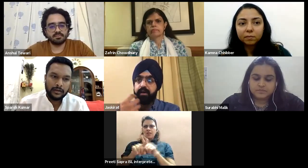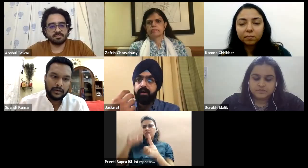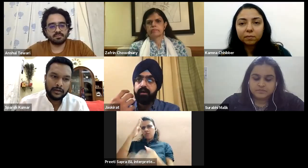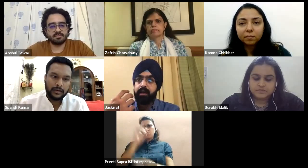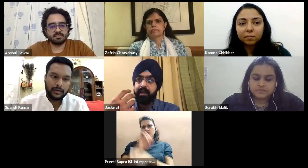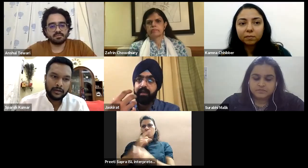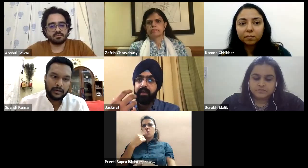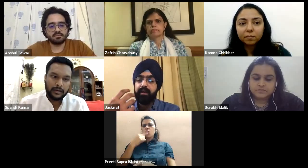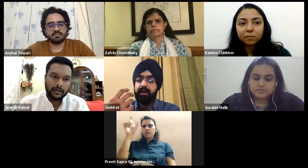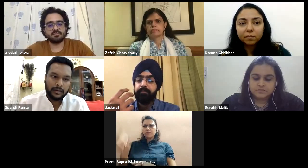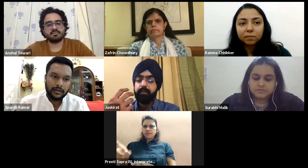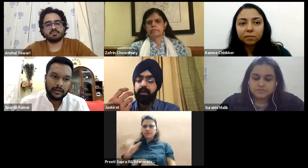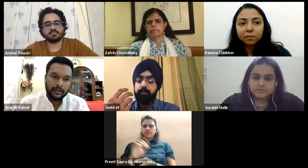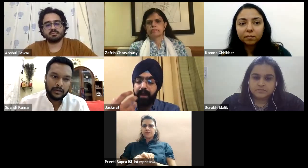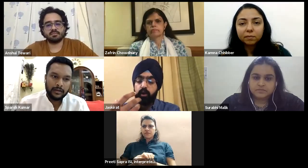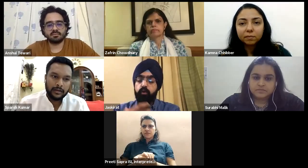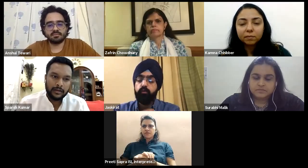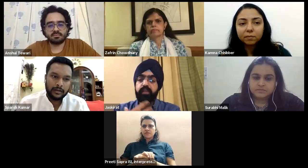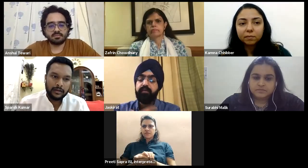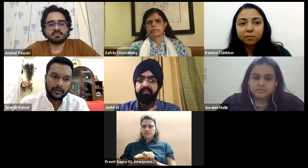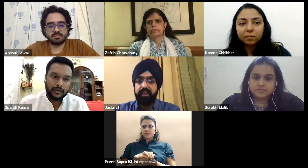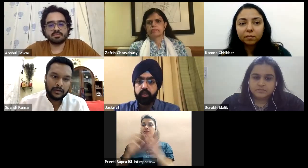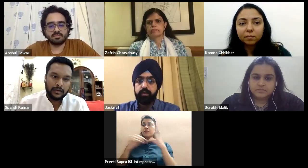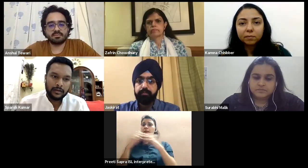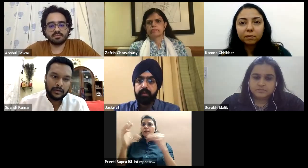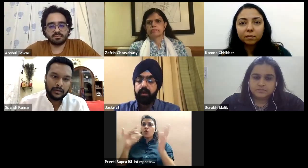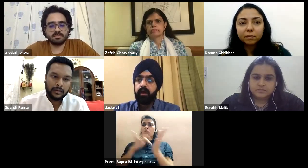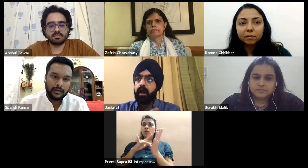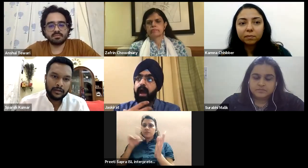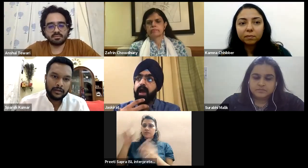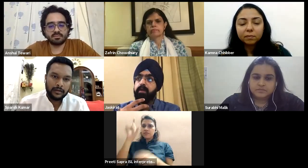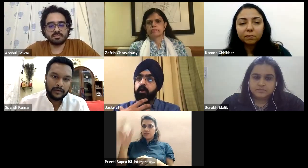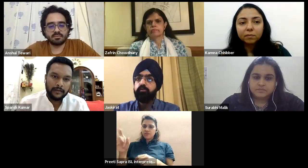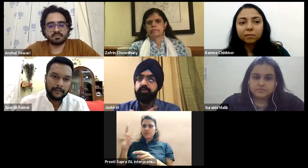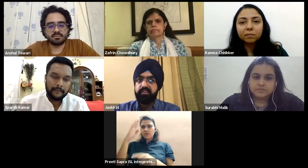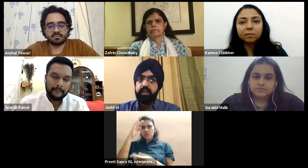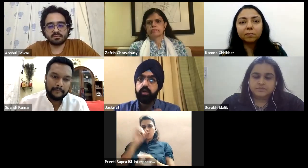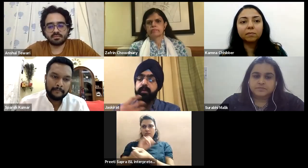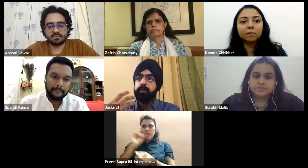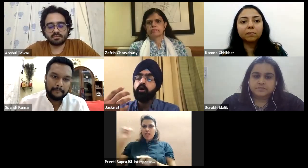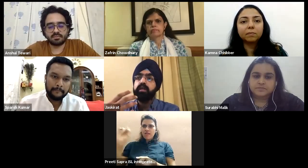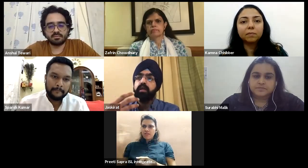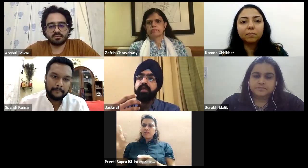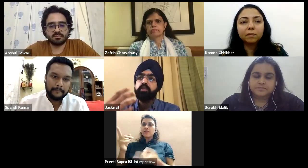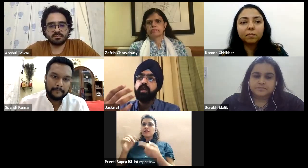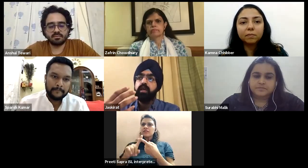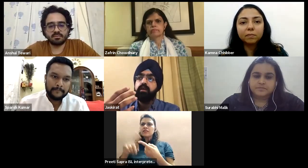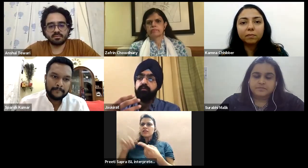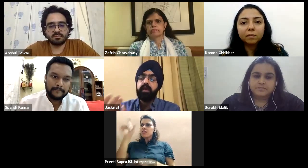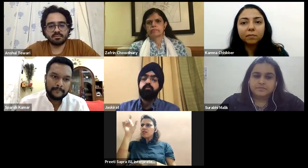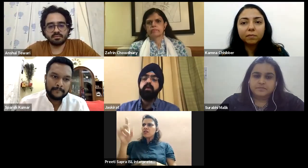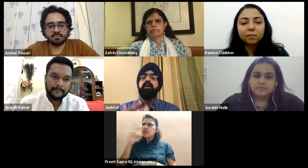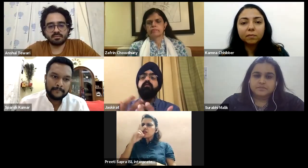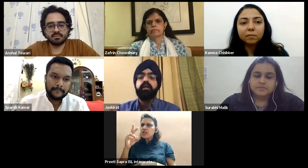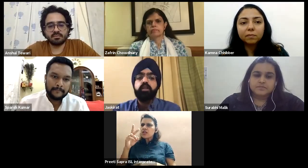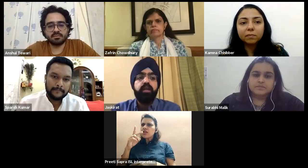having in Bangalore, who was having a seizure. And because of his seizure, people thought that he was actually, the